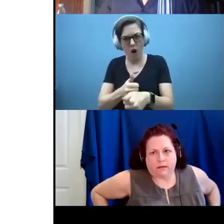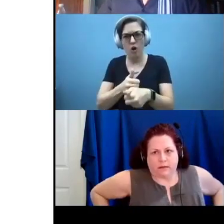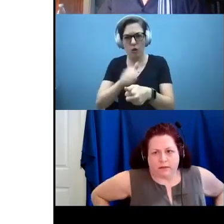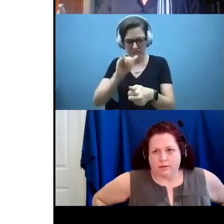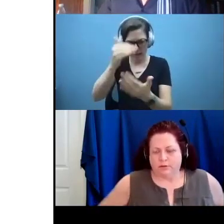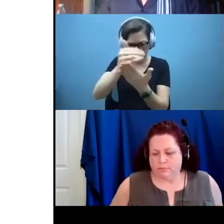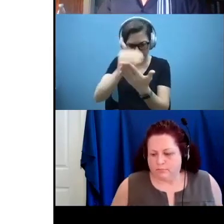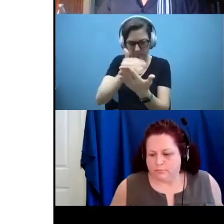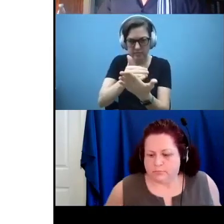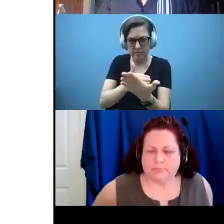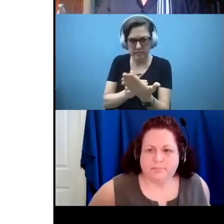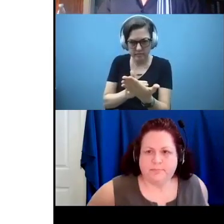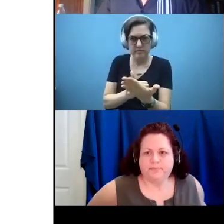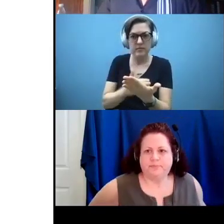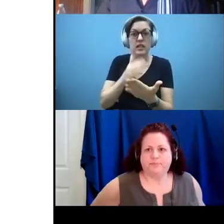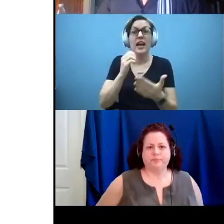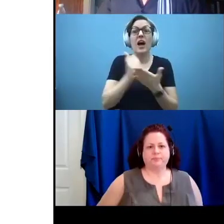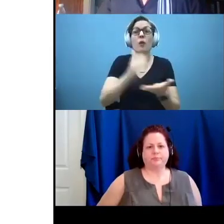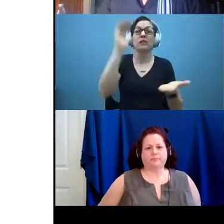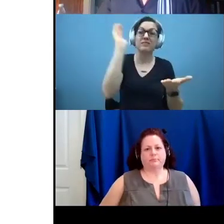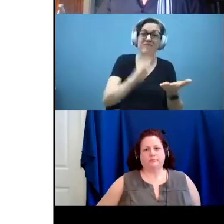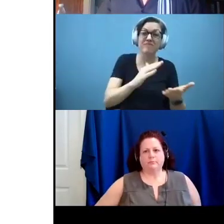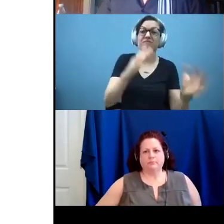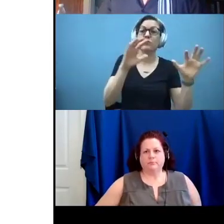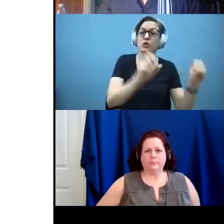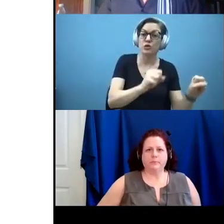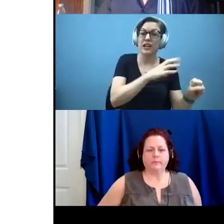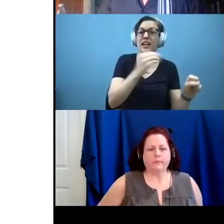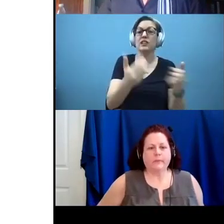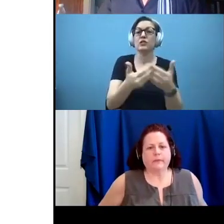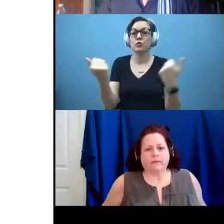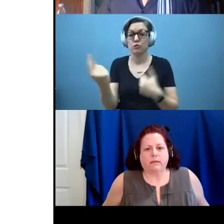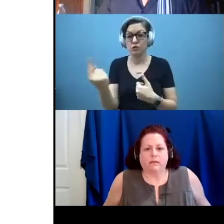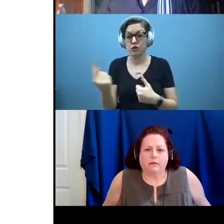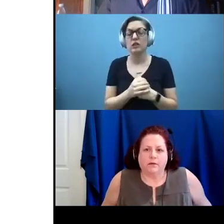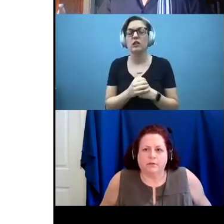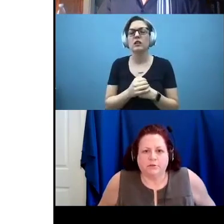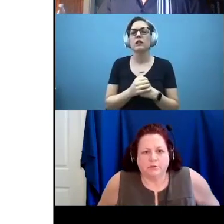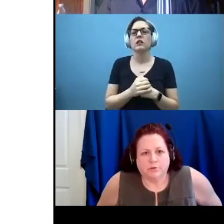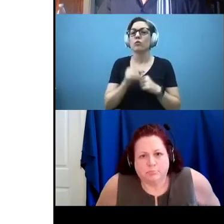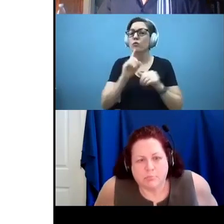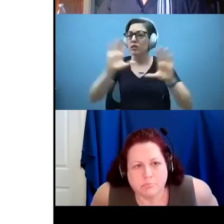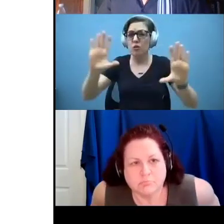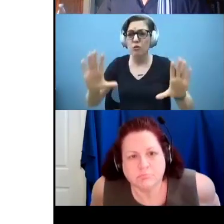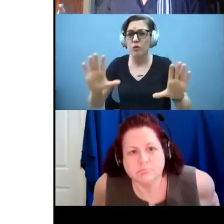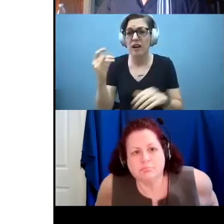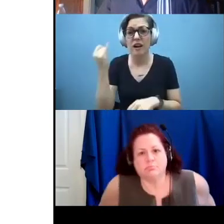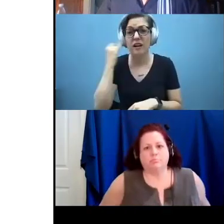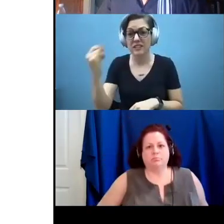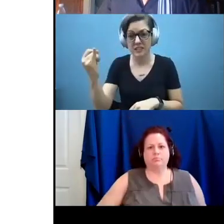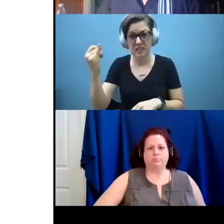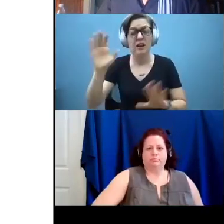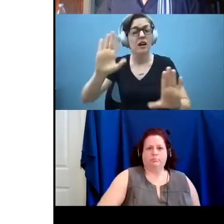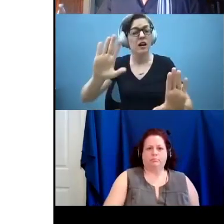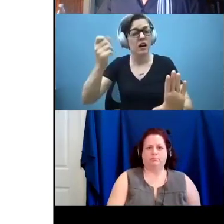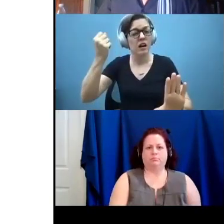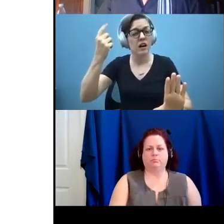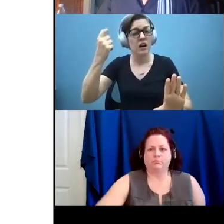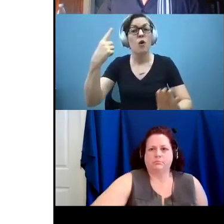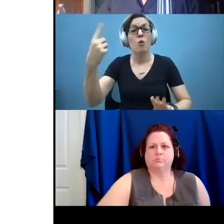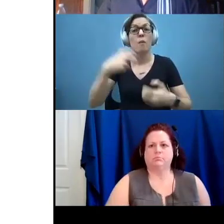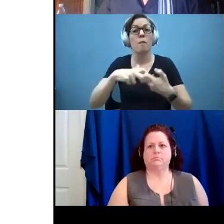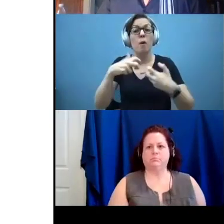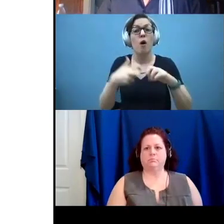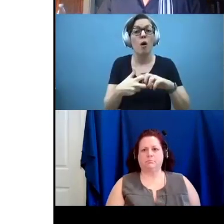So we can go to the next slide. So it's a great idea, but a problem with the plan is